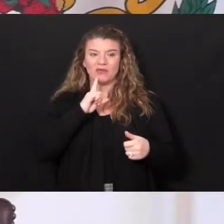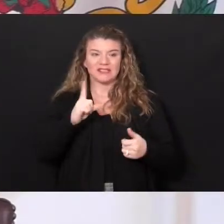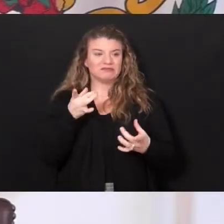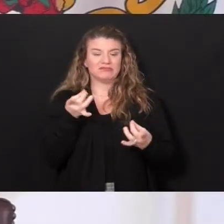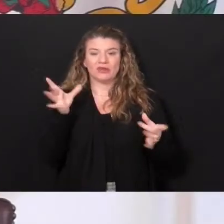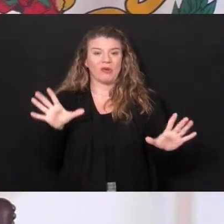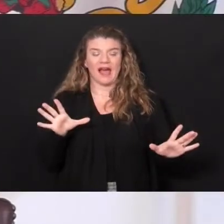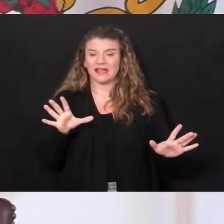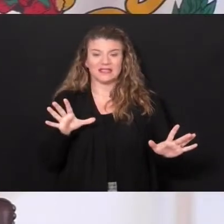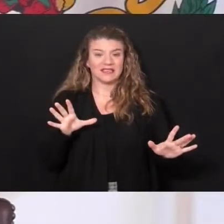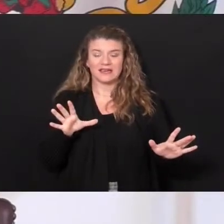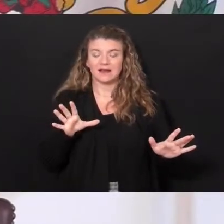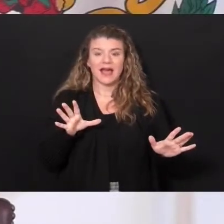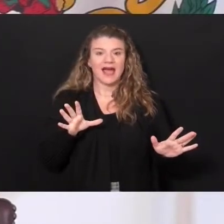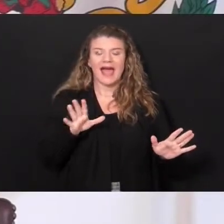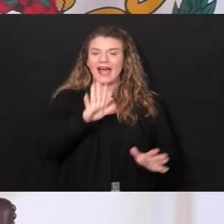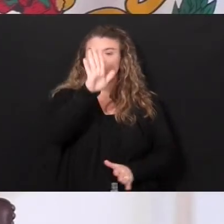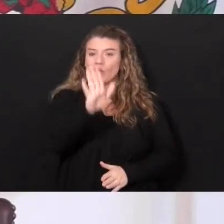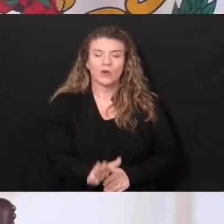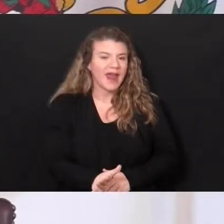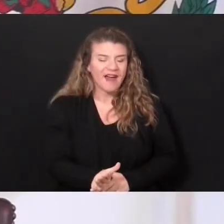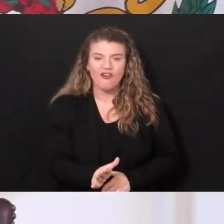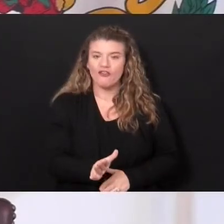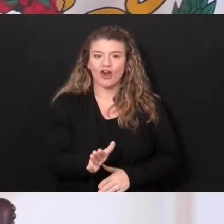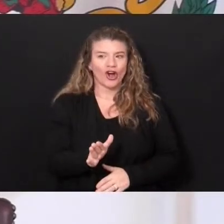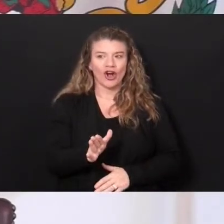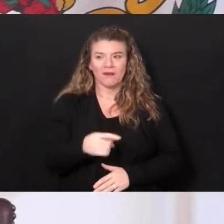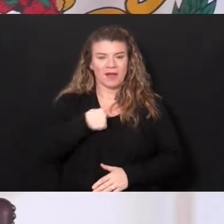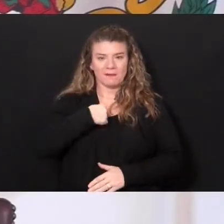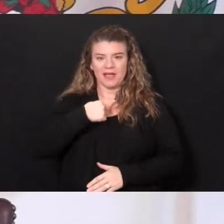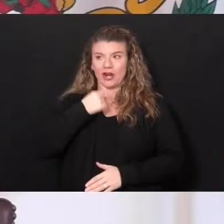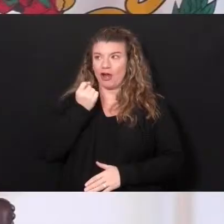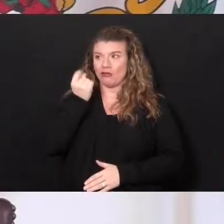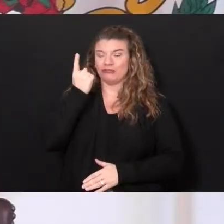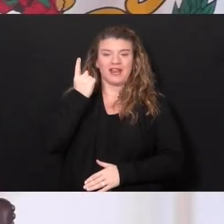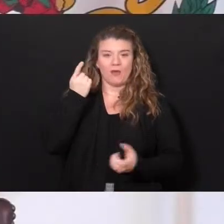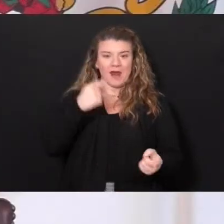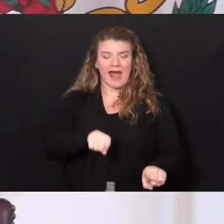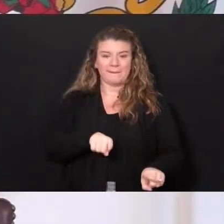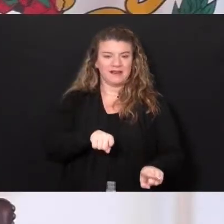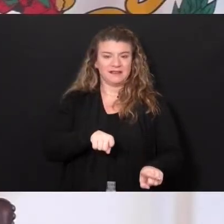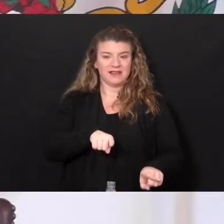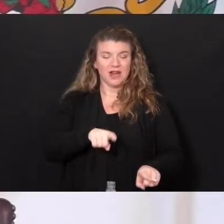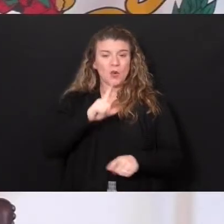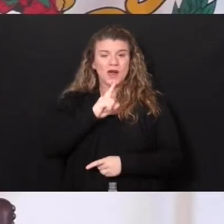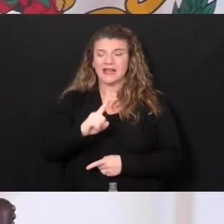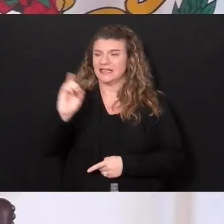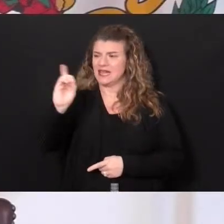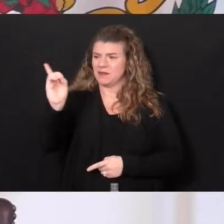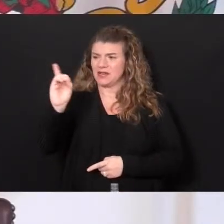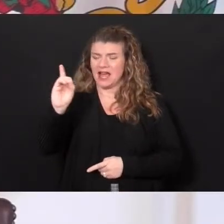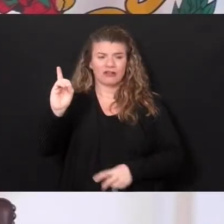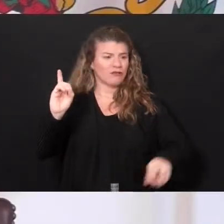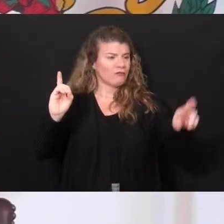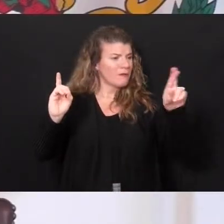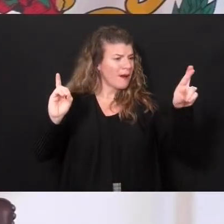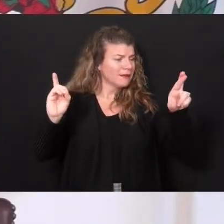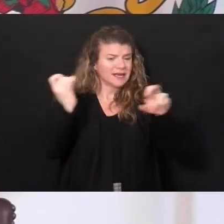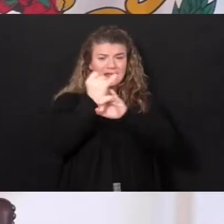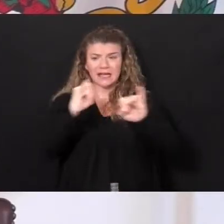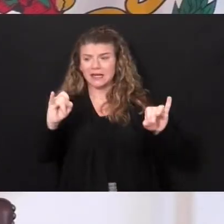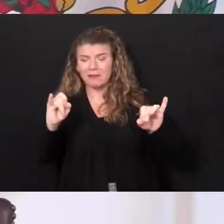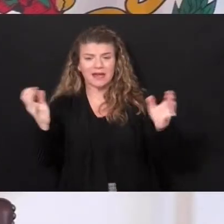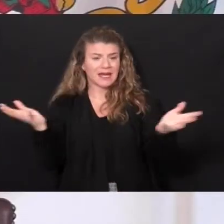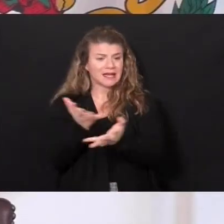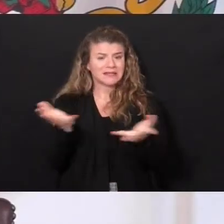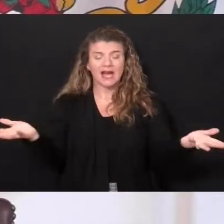belief. And you'll never get me to make a difference in my mind between Republicans and independents and Democrats and everything,